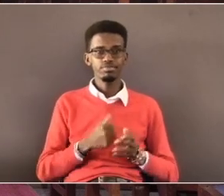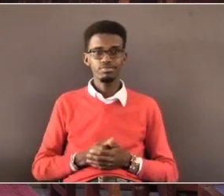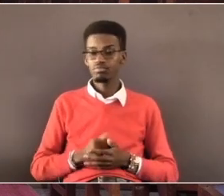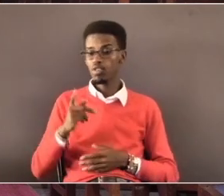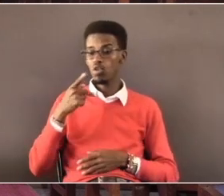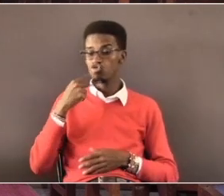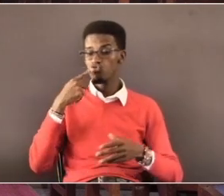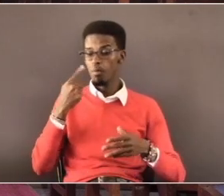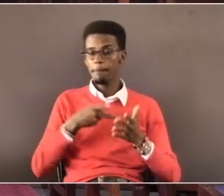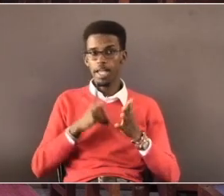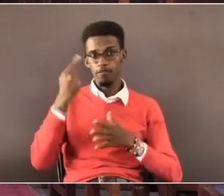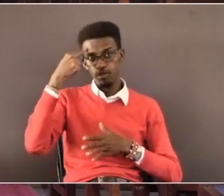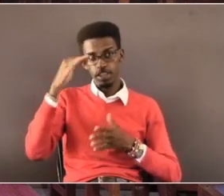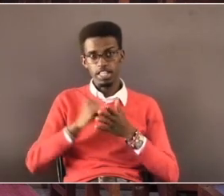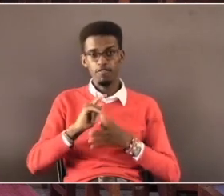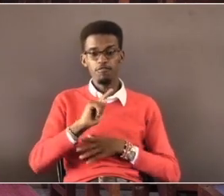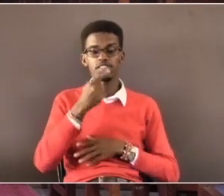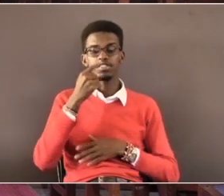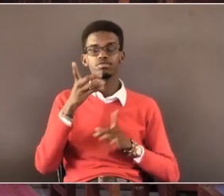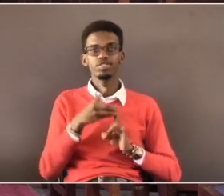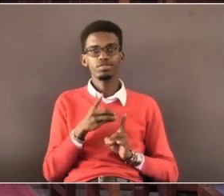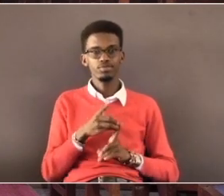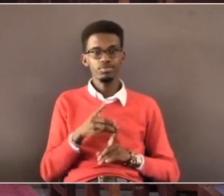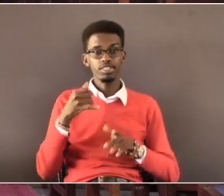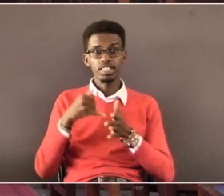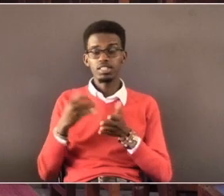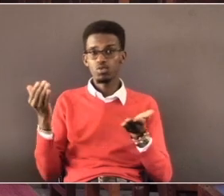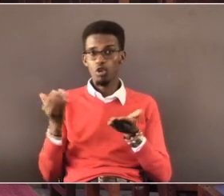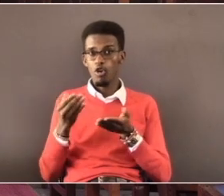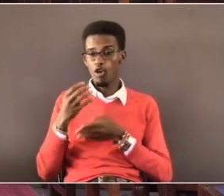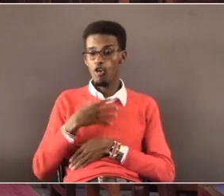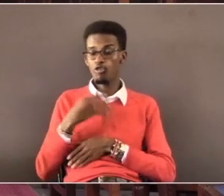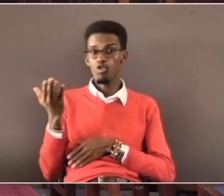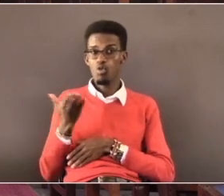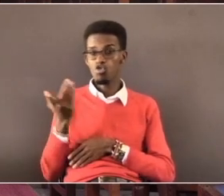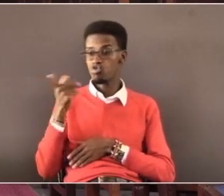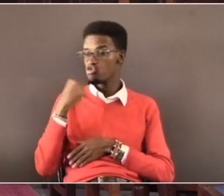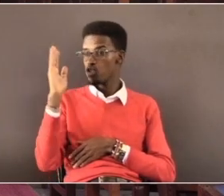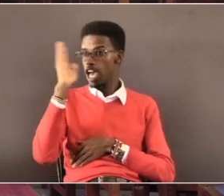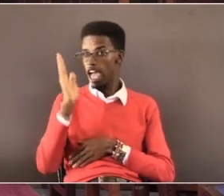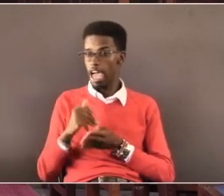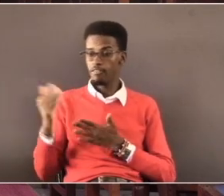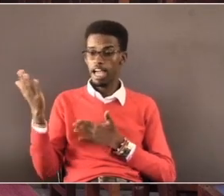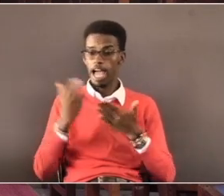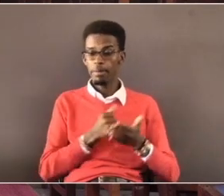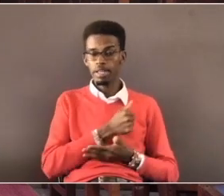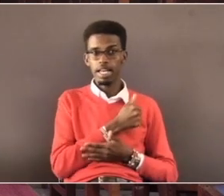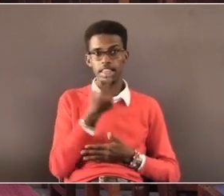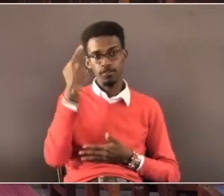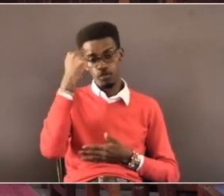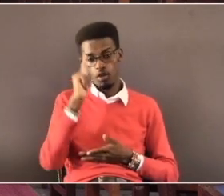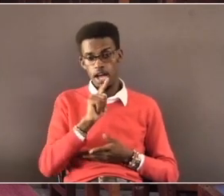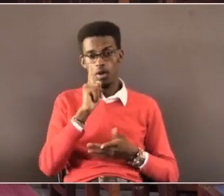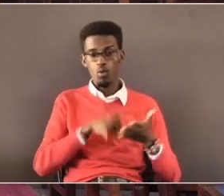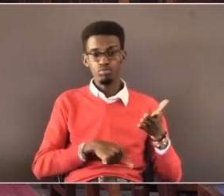who pays for that first date? It is an aspect of whoever invites the other for a